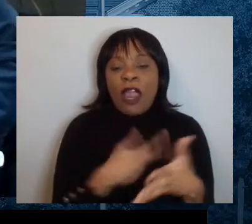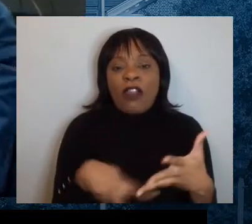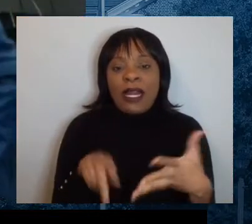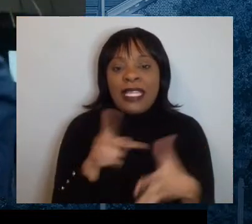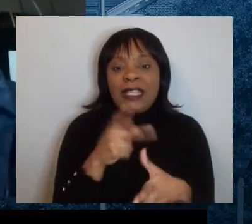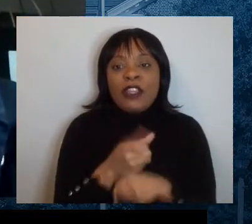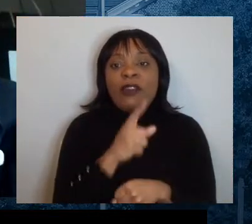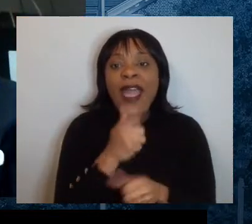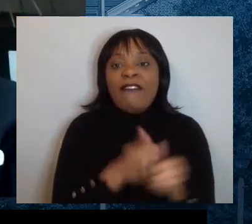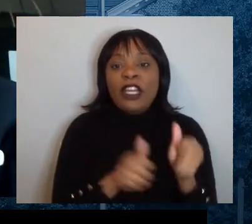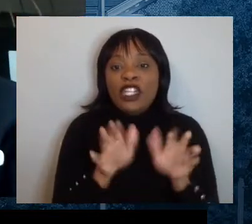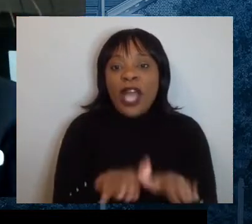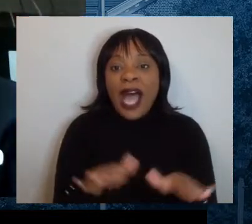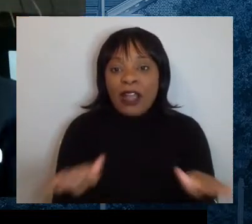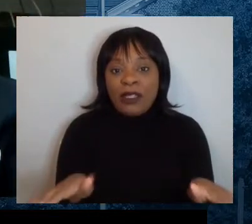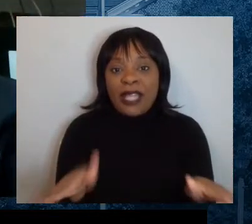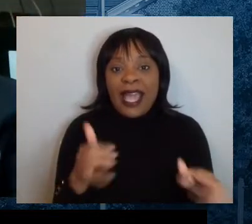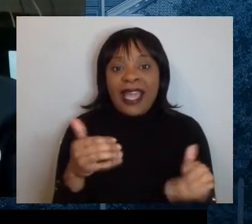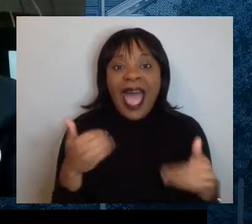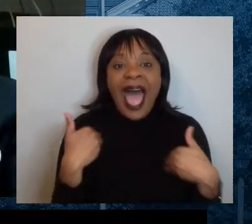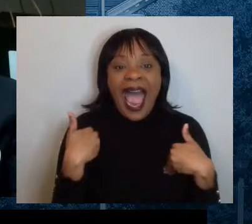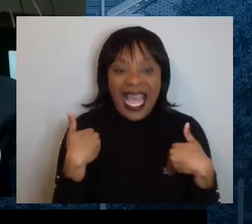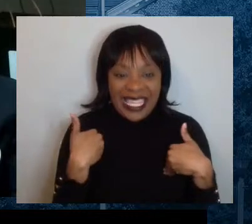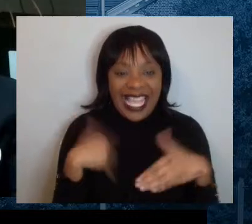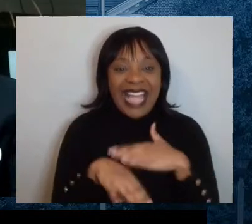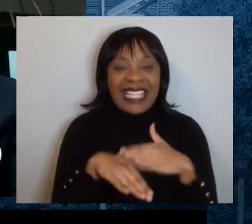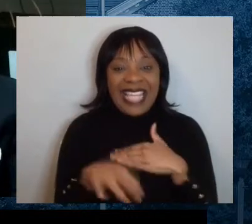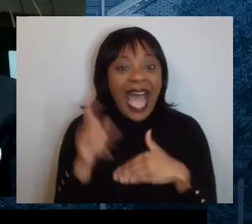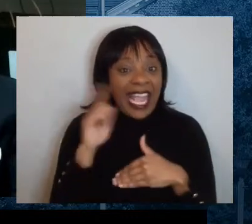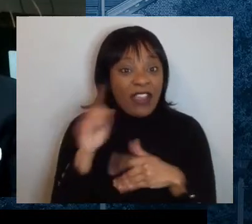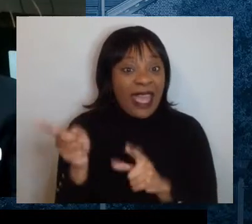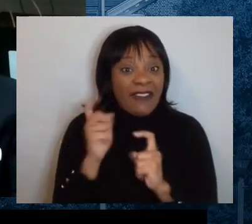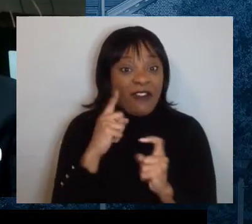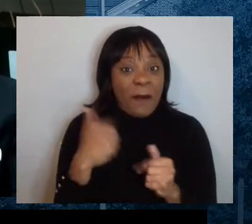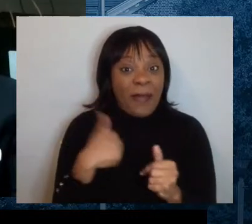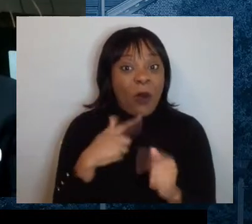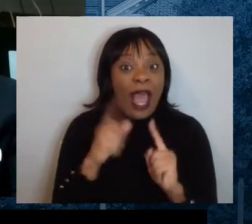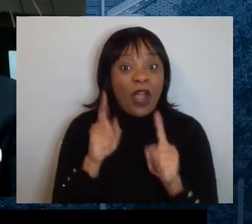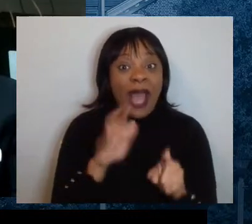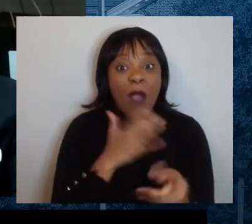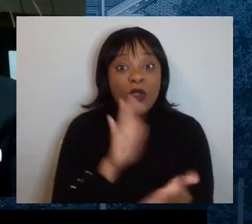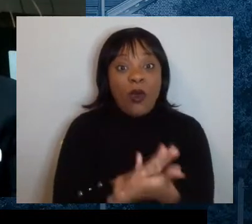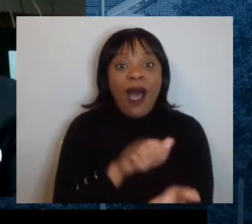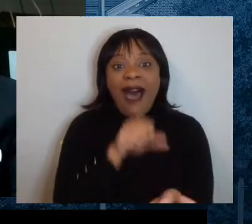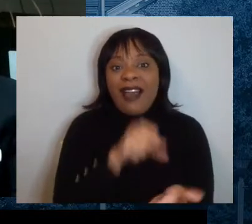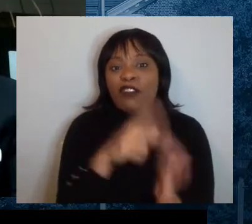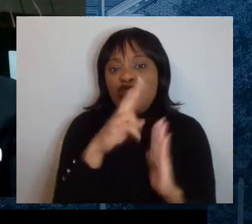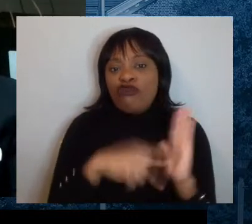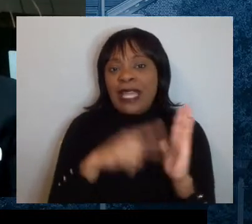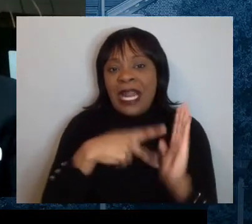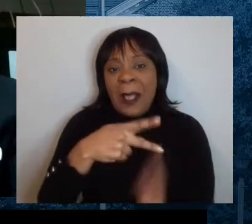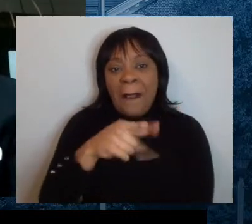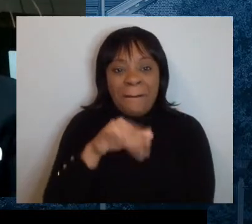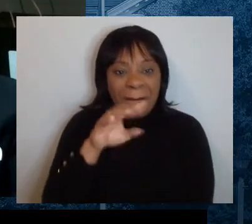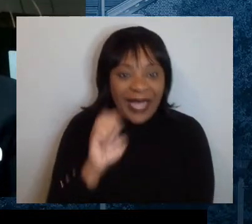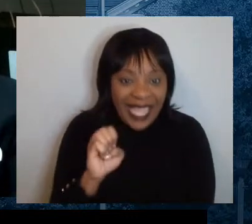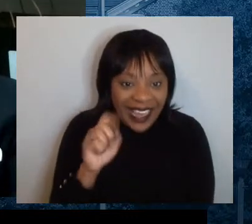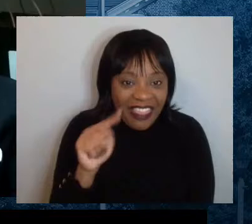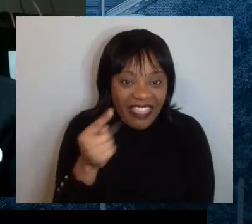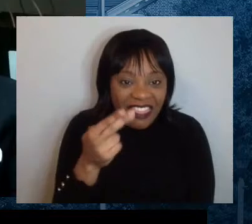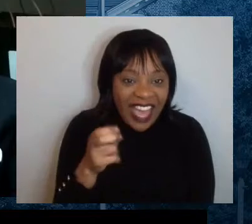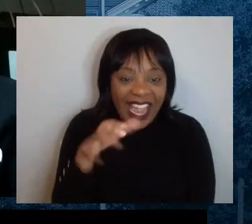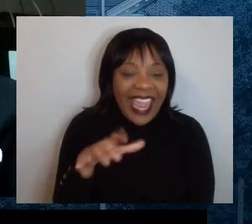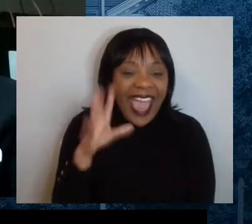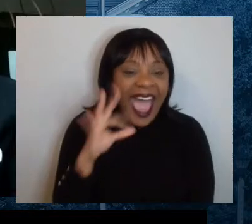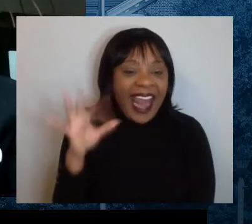I hear they did this for me. When I go to our schools, I love to repeat the cap. And one of